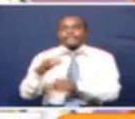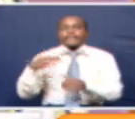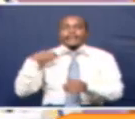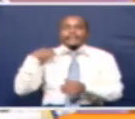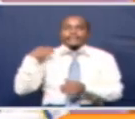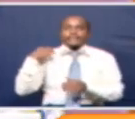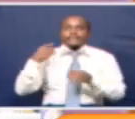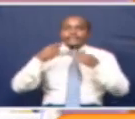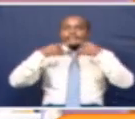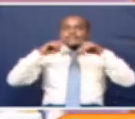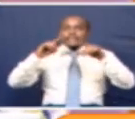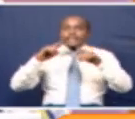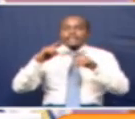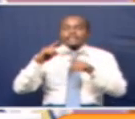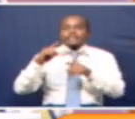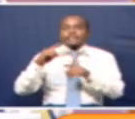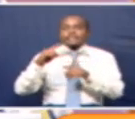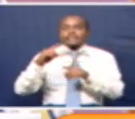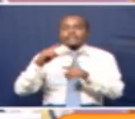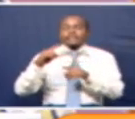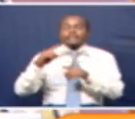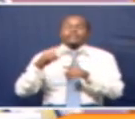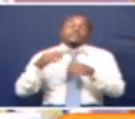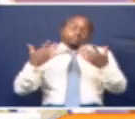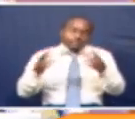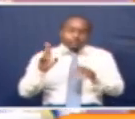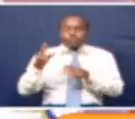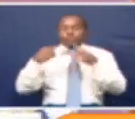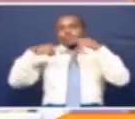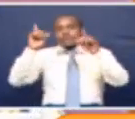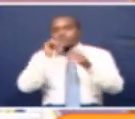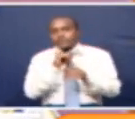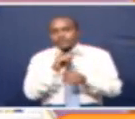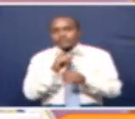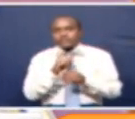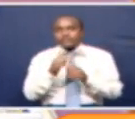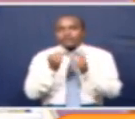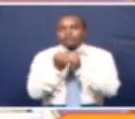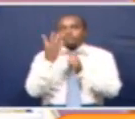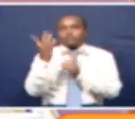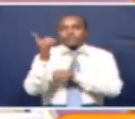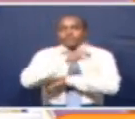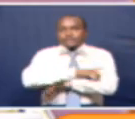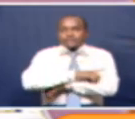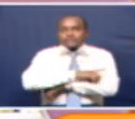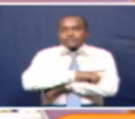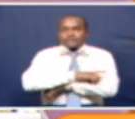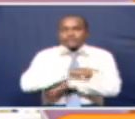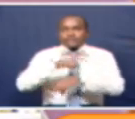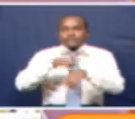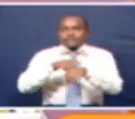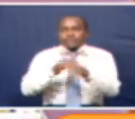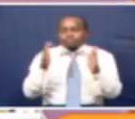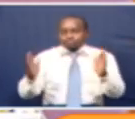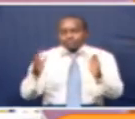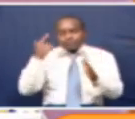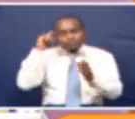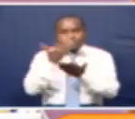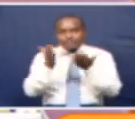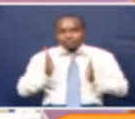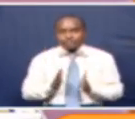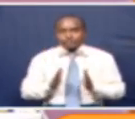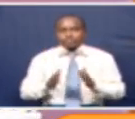is declared in 26. Uhuru Kenyatta was declared. 14 days was the time left for any citizen to go to